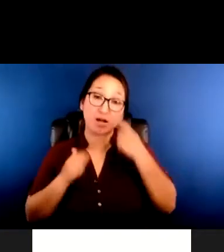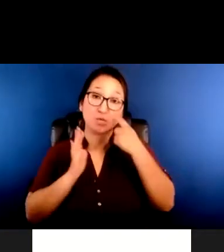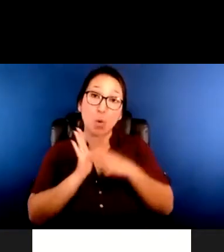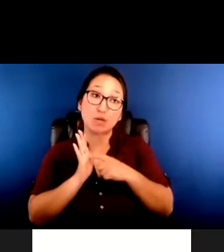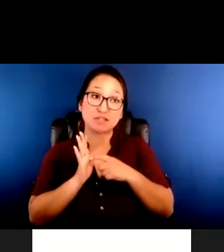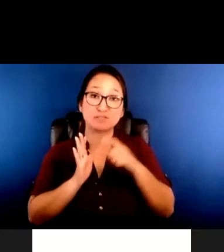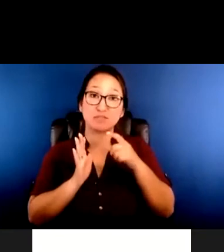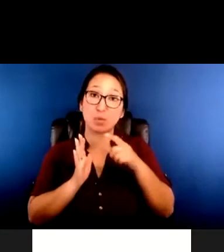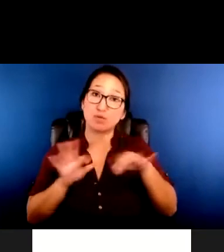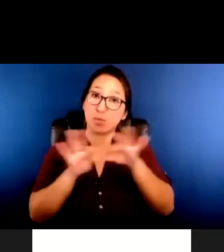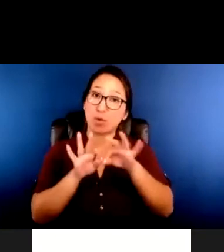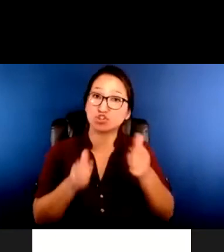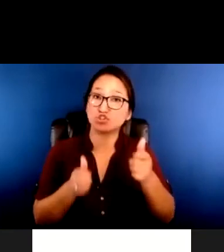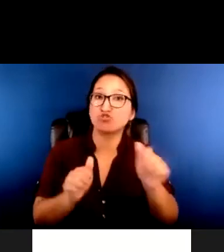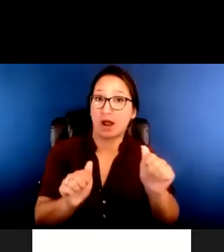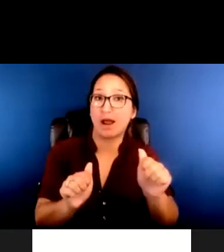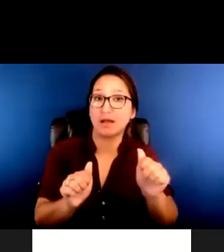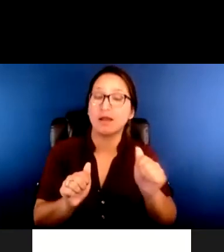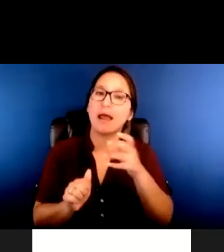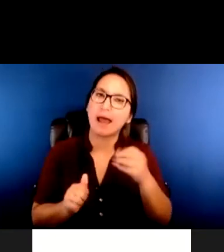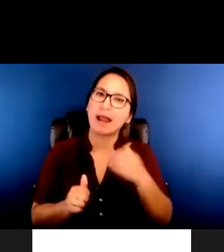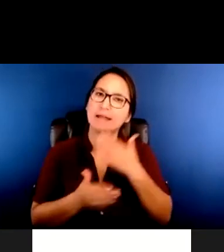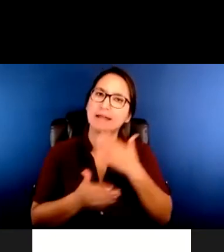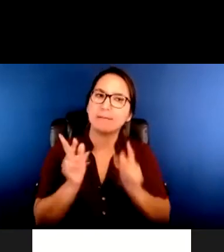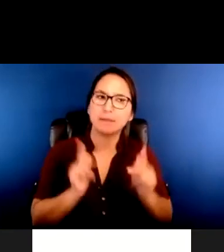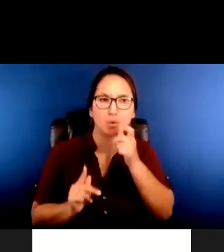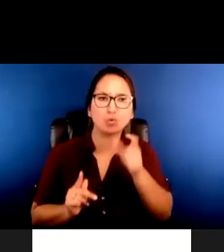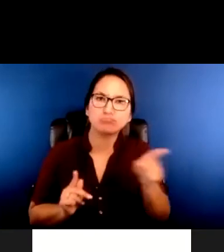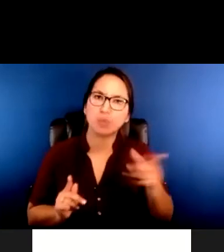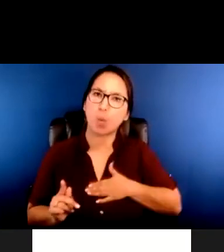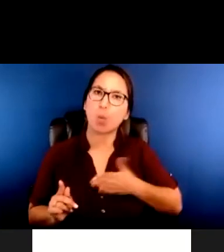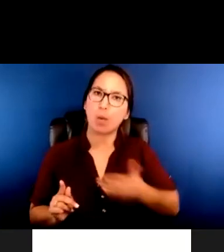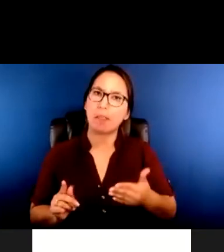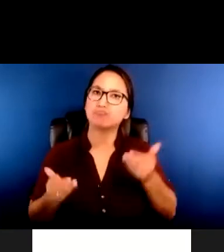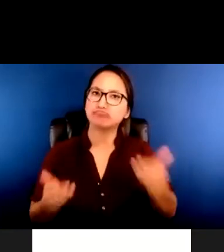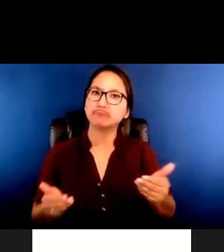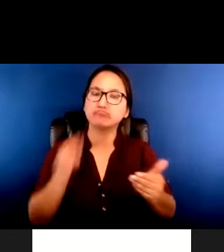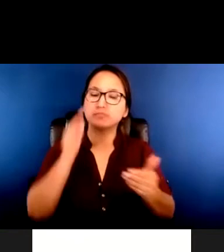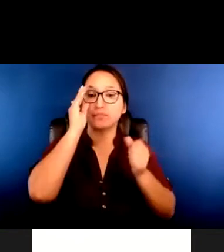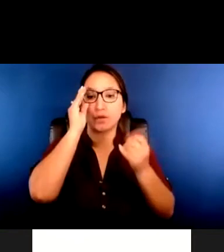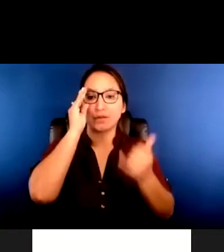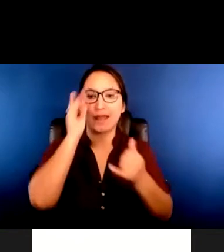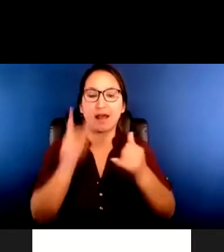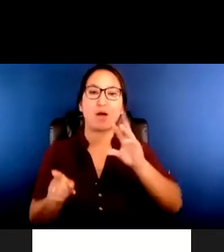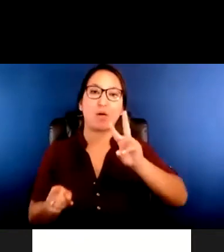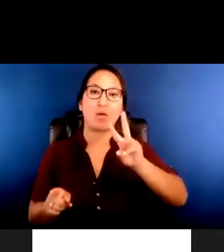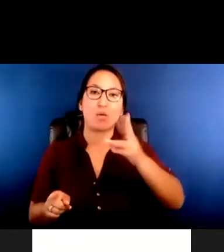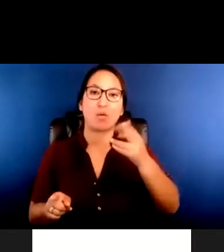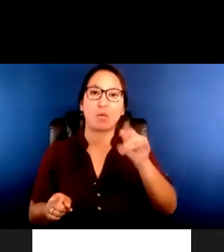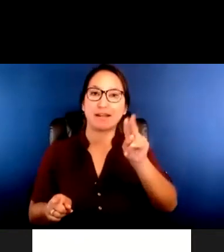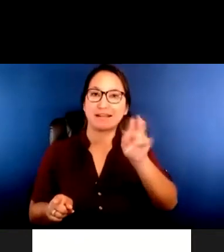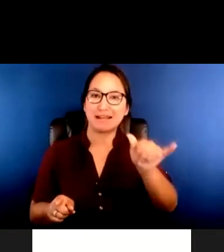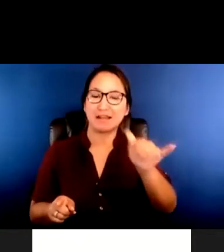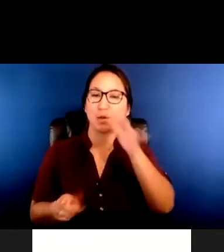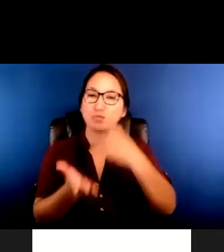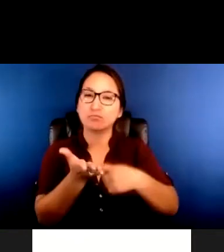the folks willing to do it. So Whitney, I'll let you kind of talk a little bit about what the hybrid is, what the pilot is,